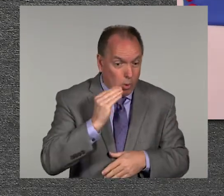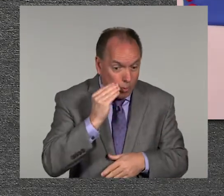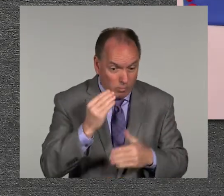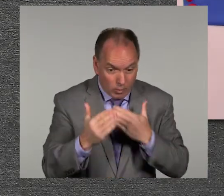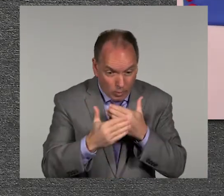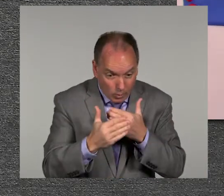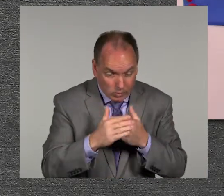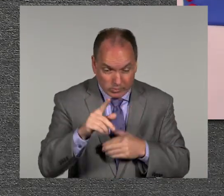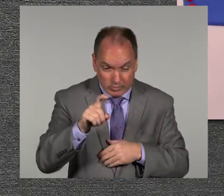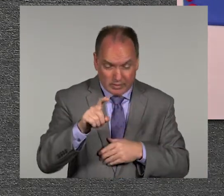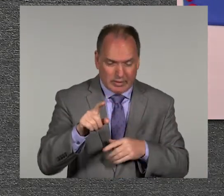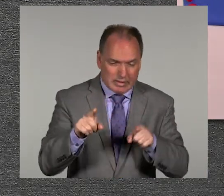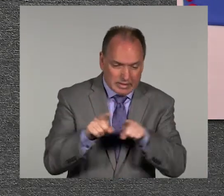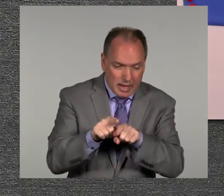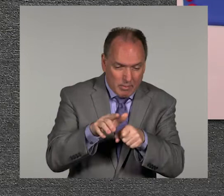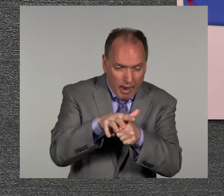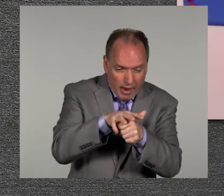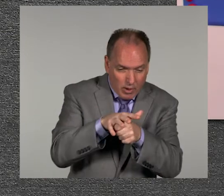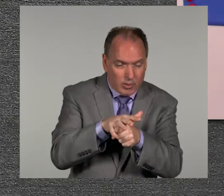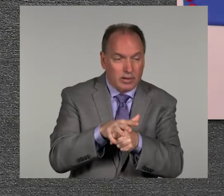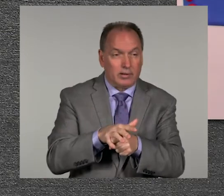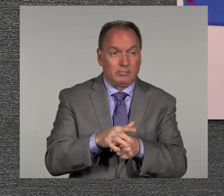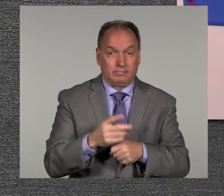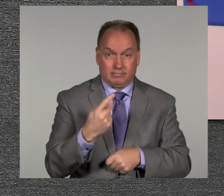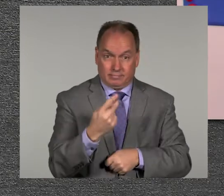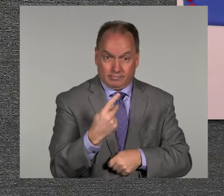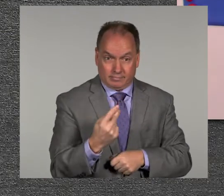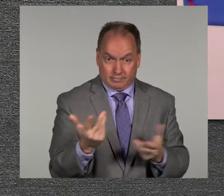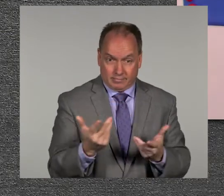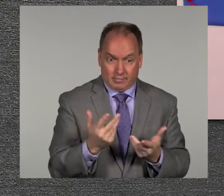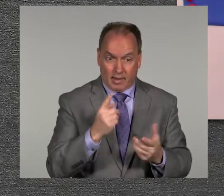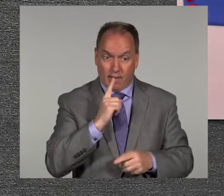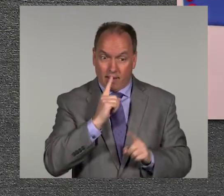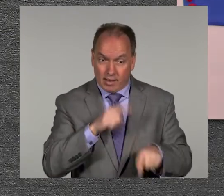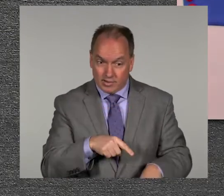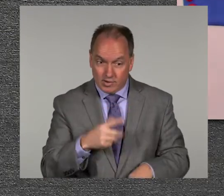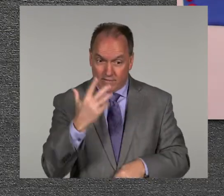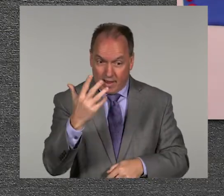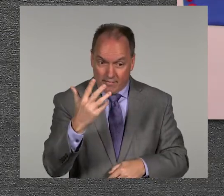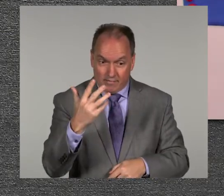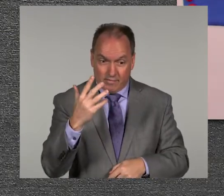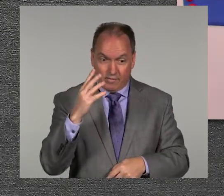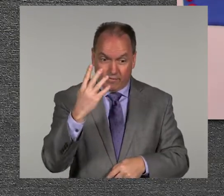think live in the same area that we do? Okay, give me your answer in